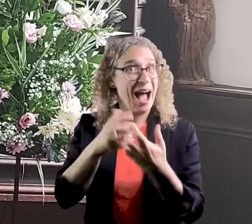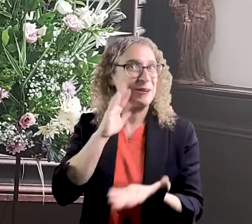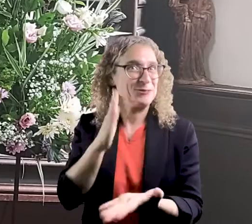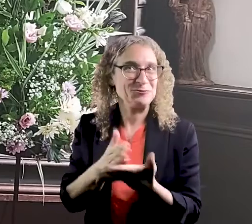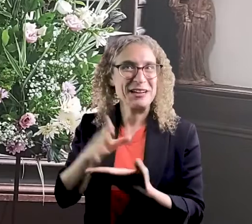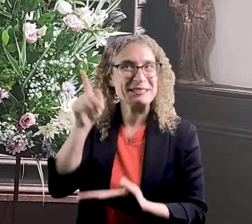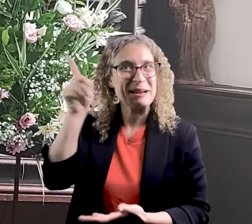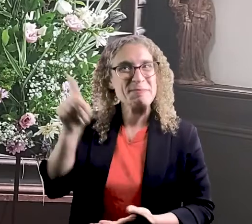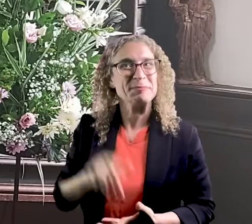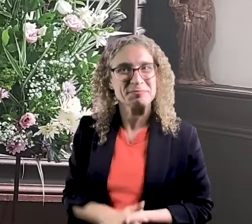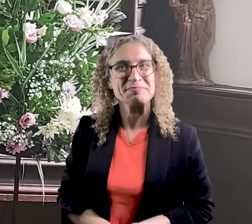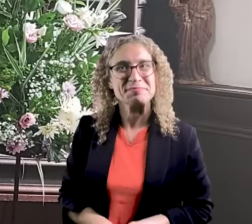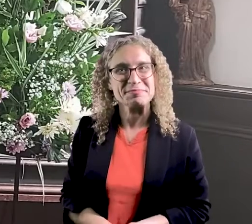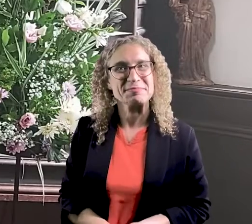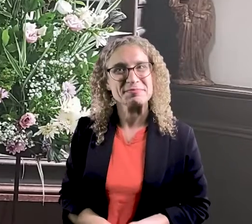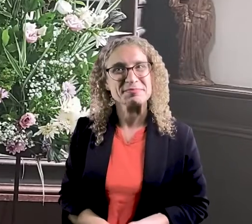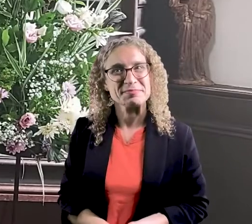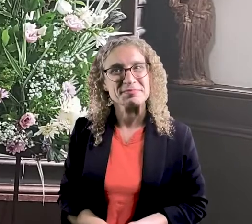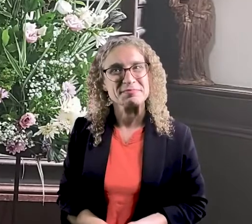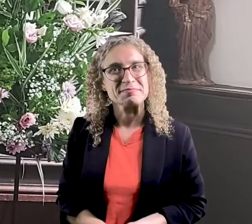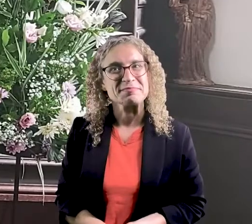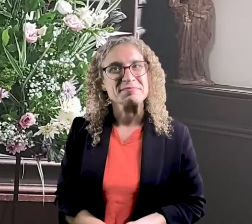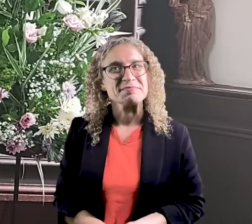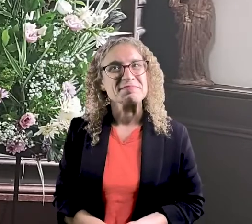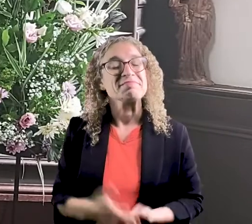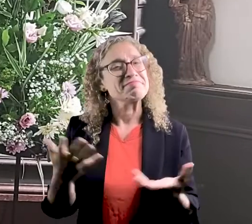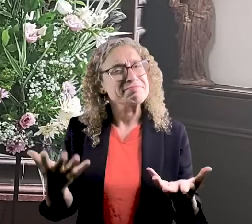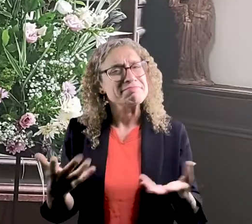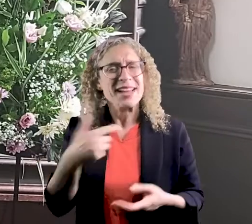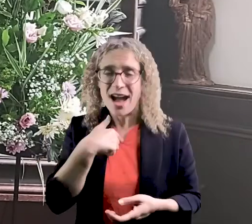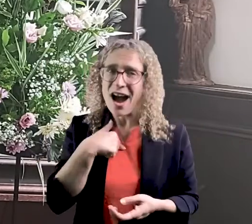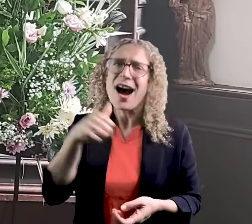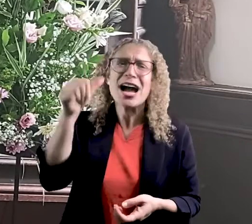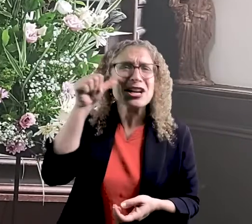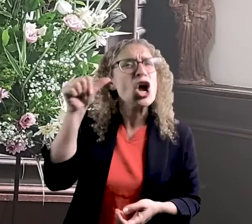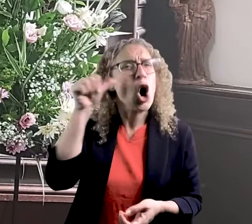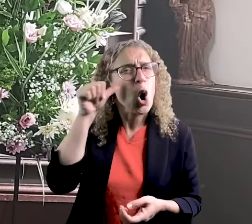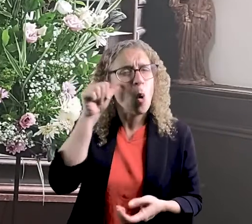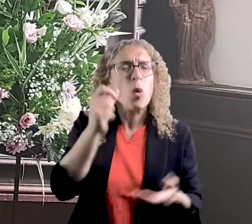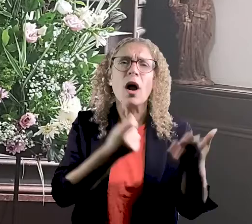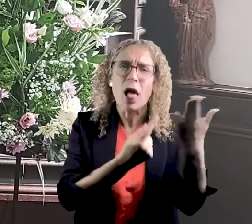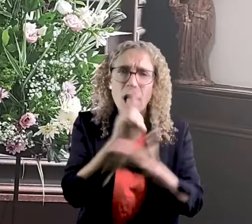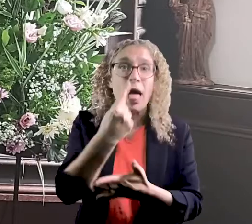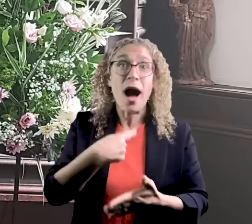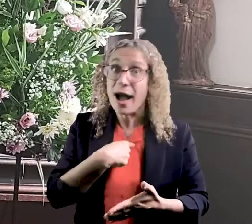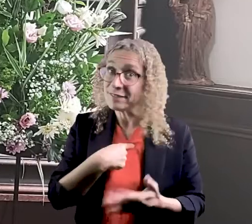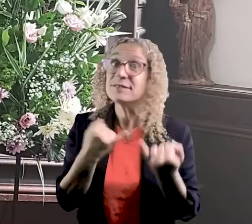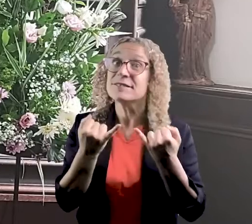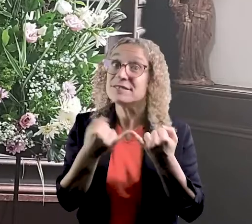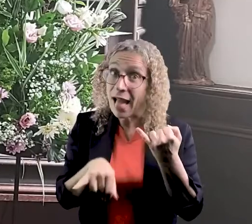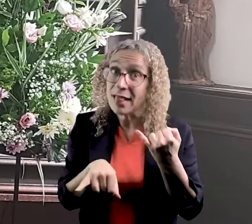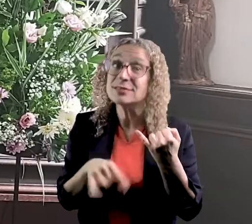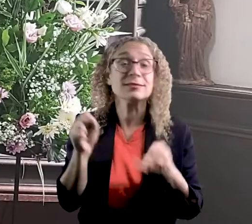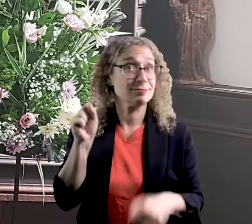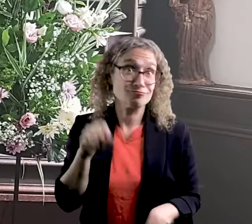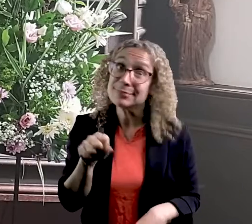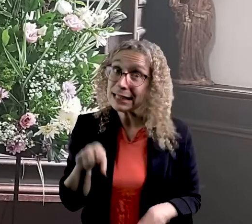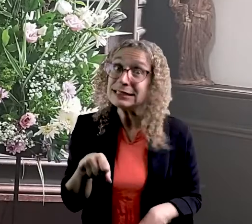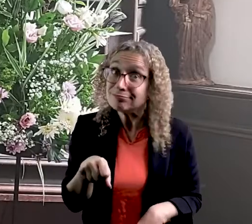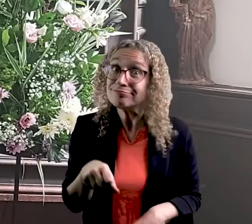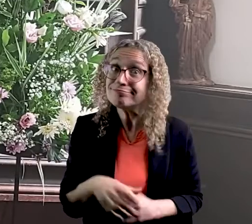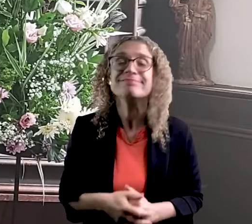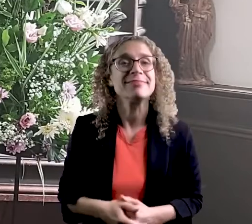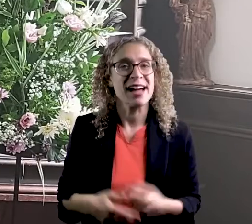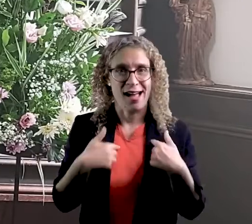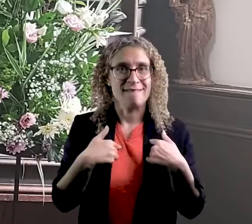different way. As I look back, I know very well that there have been times of failure, and there have been times